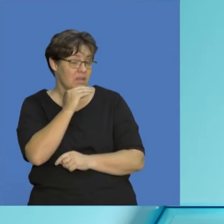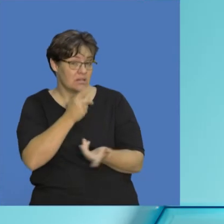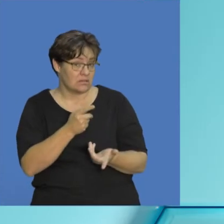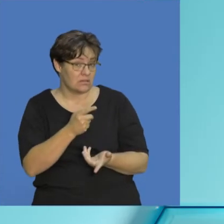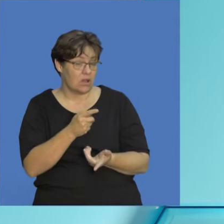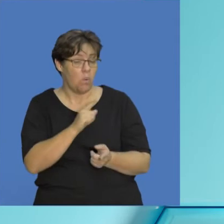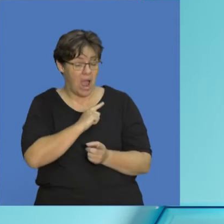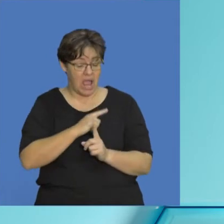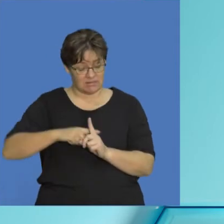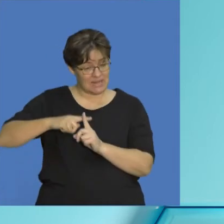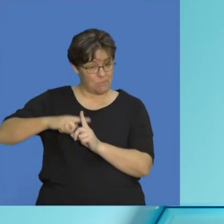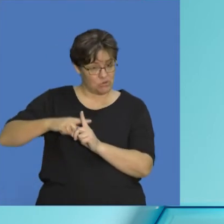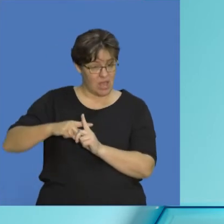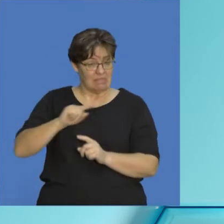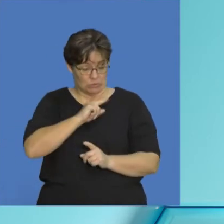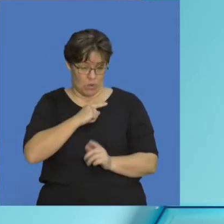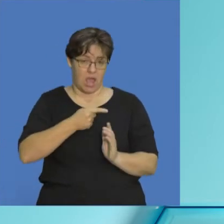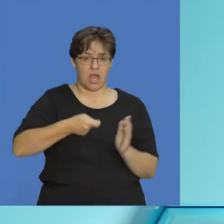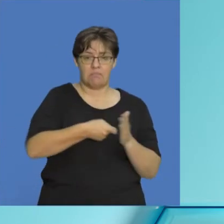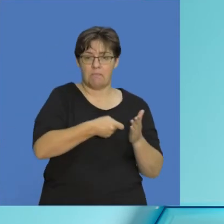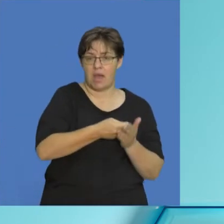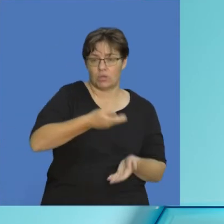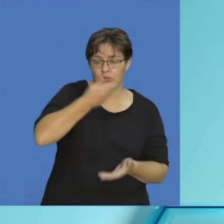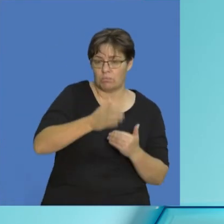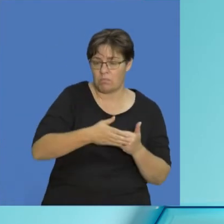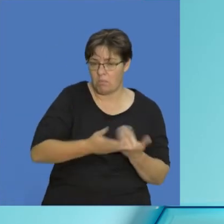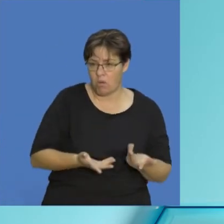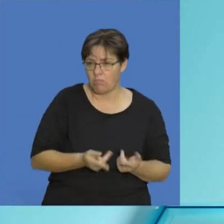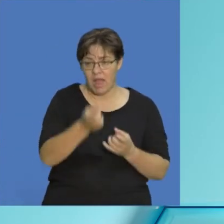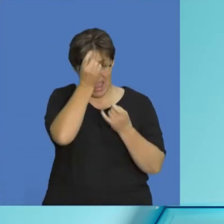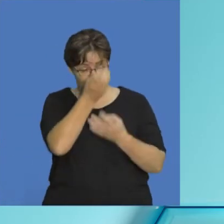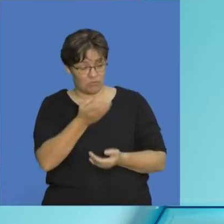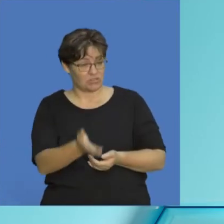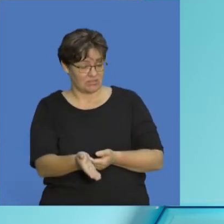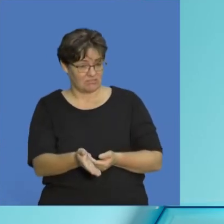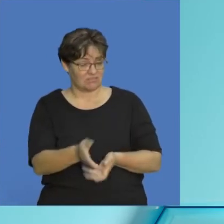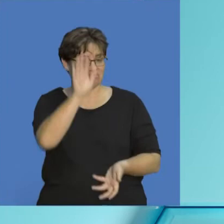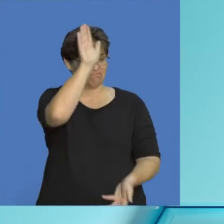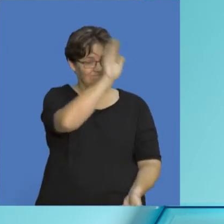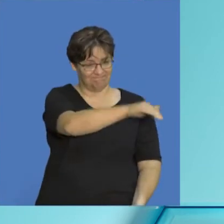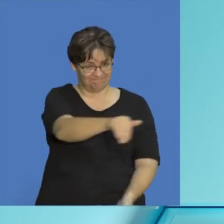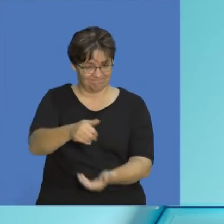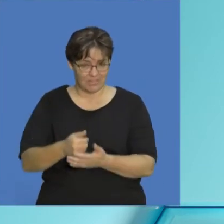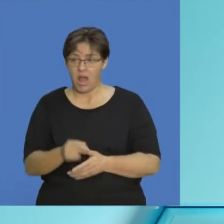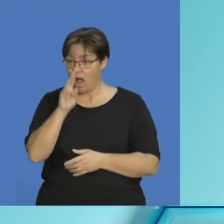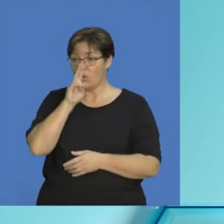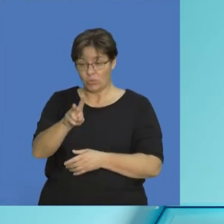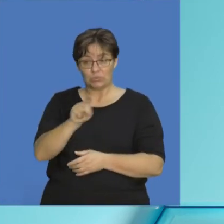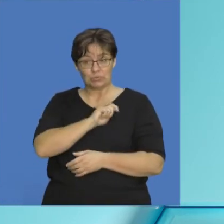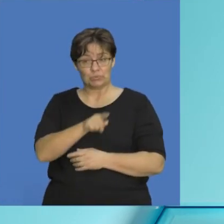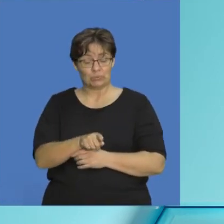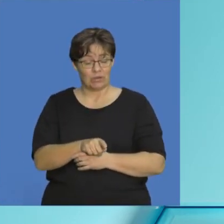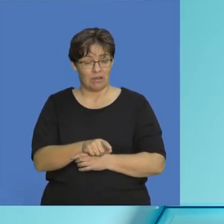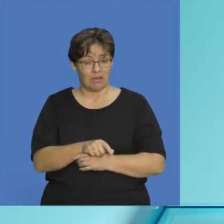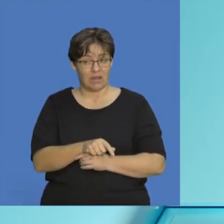people buy soup based on temperature. Maybe, but this is the data collected. And actually, if you